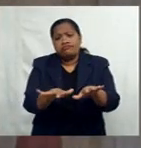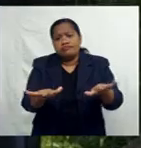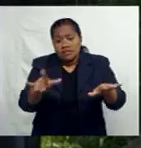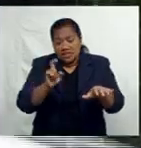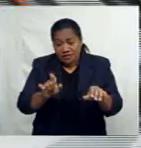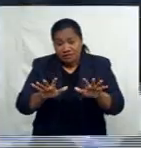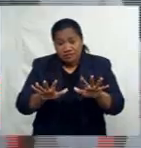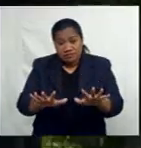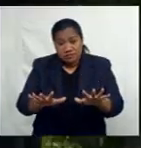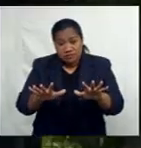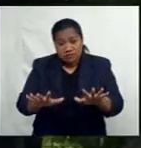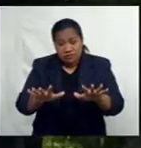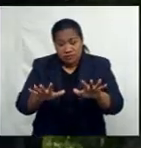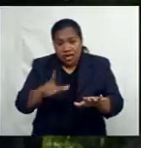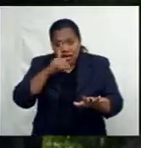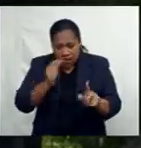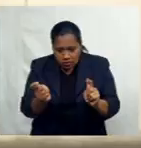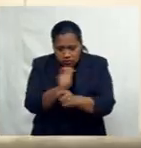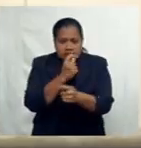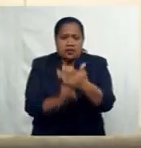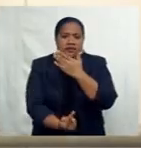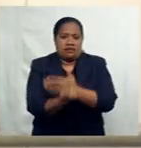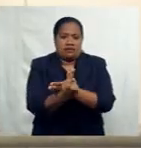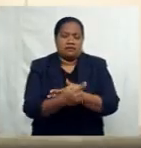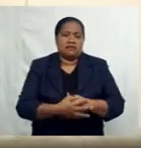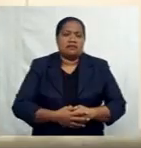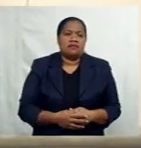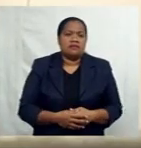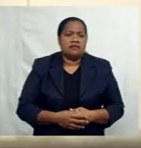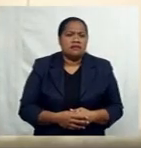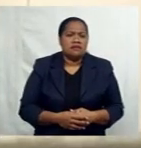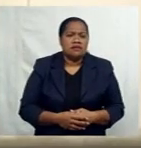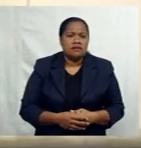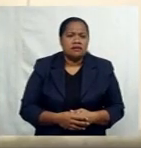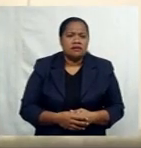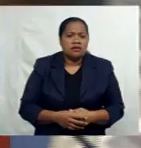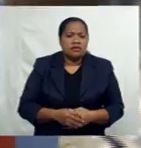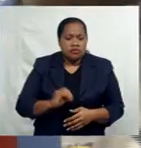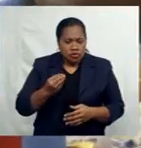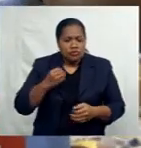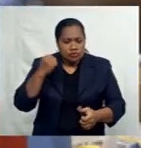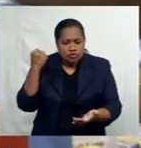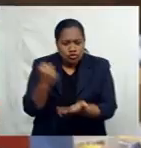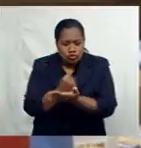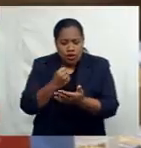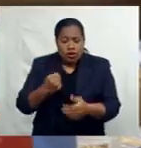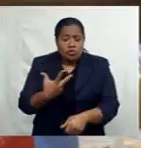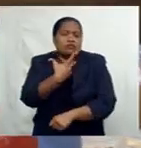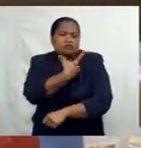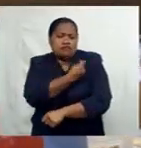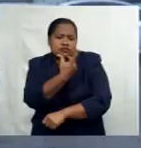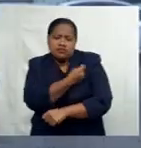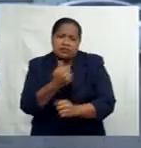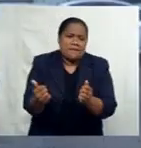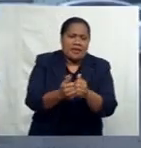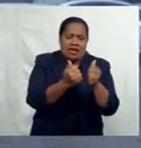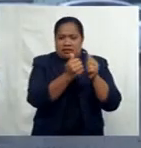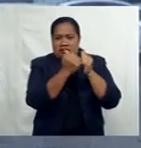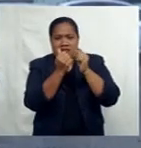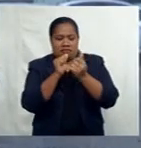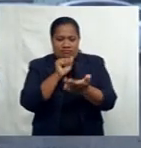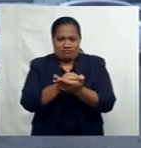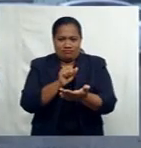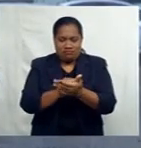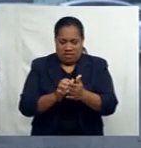be able to shut that by ensuring that we vaccinate as many of our population as we can. The